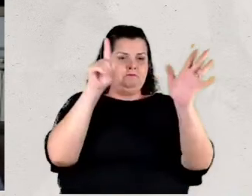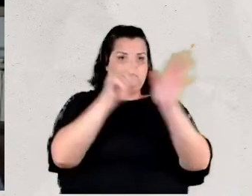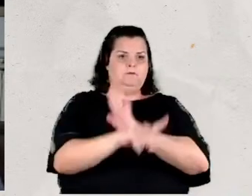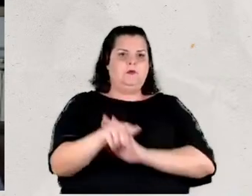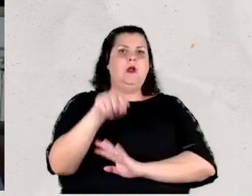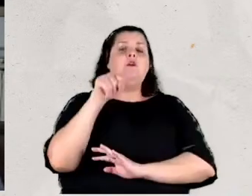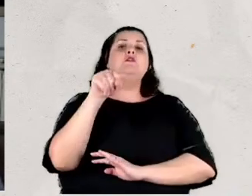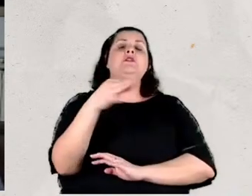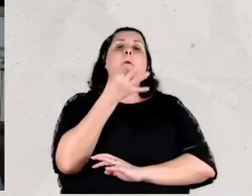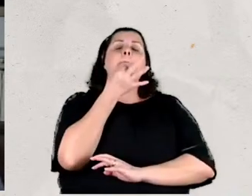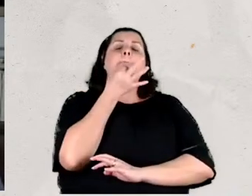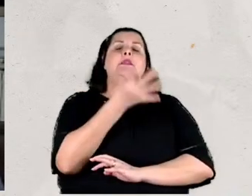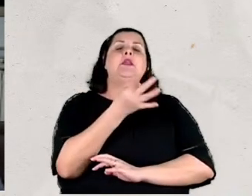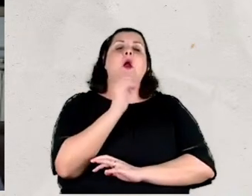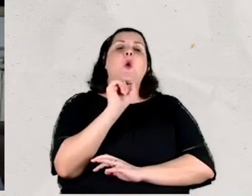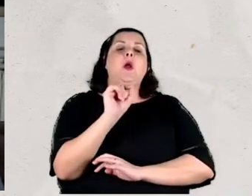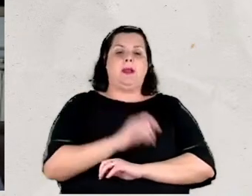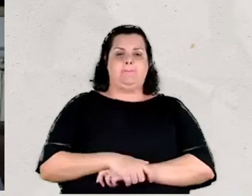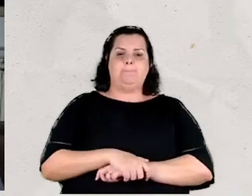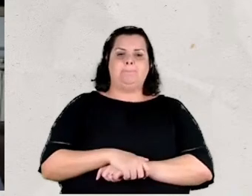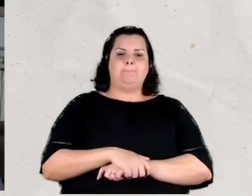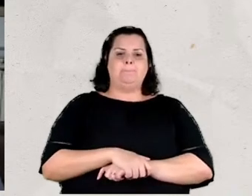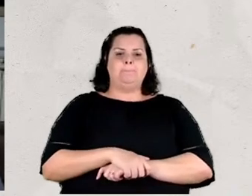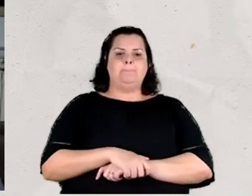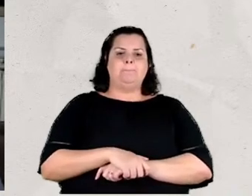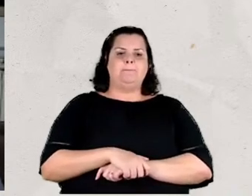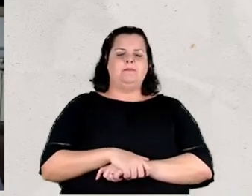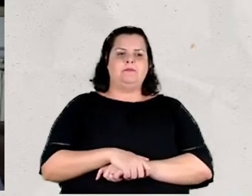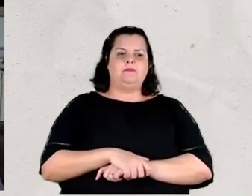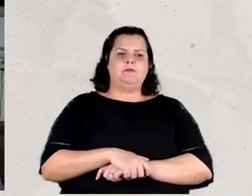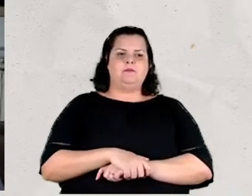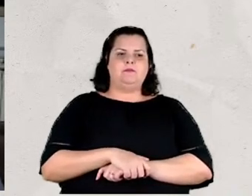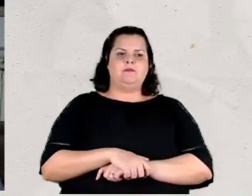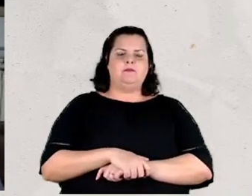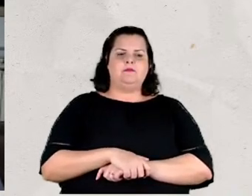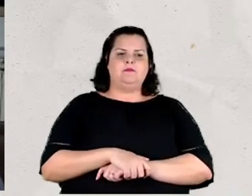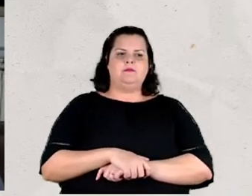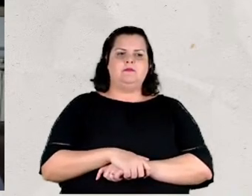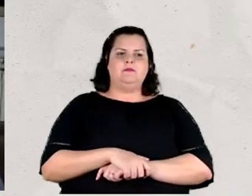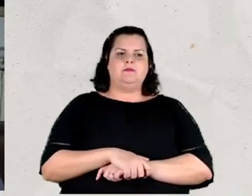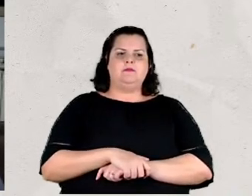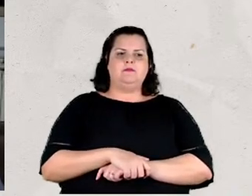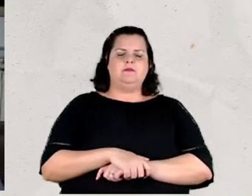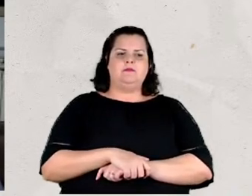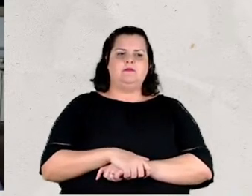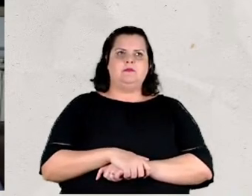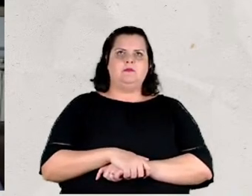the recently visit of President Biden in Israel?